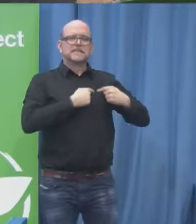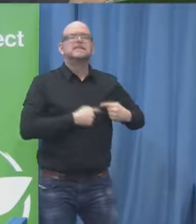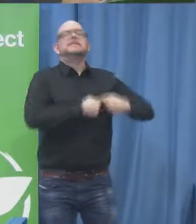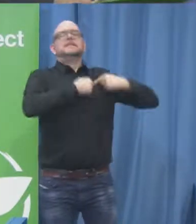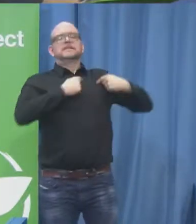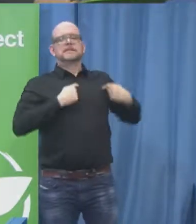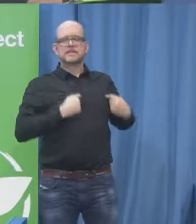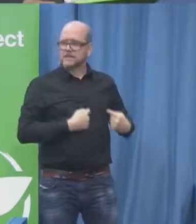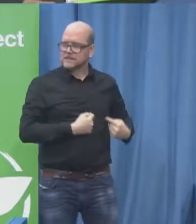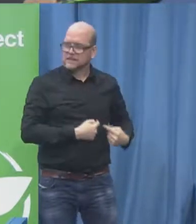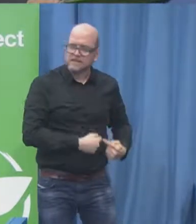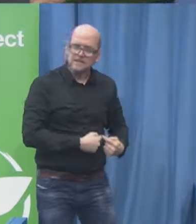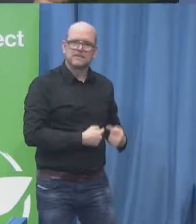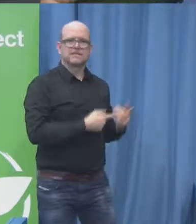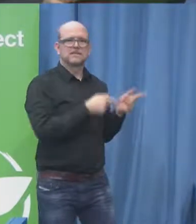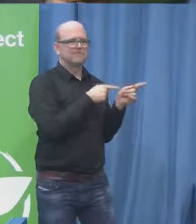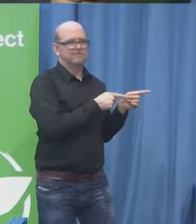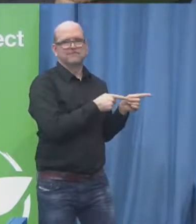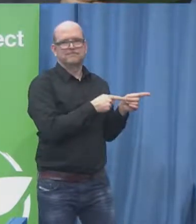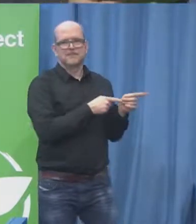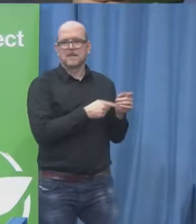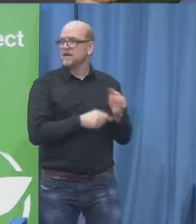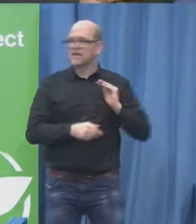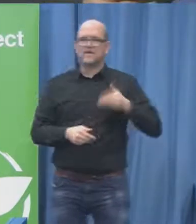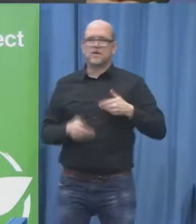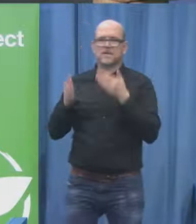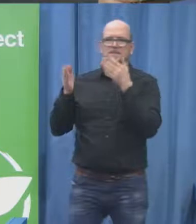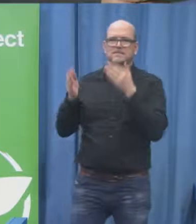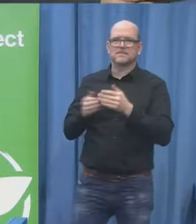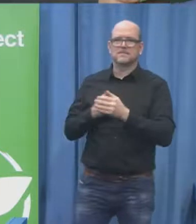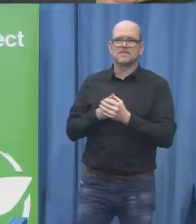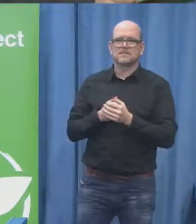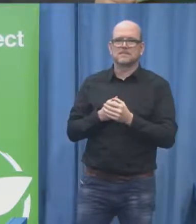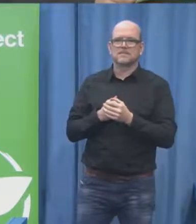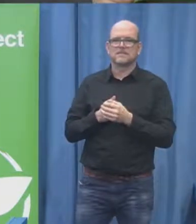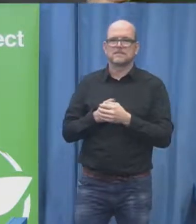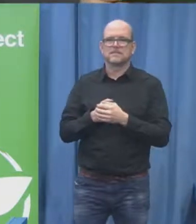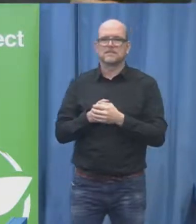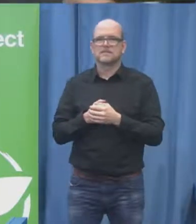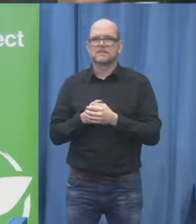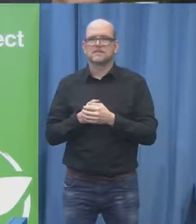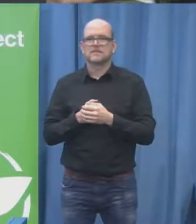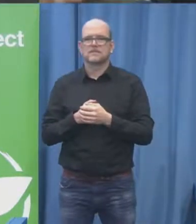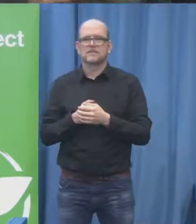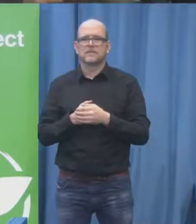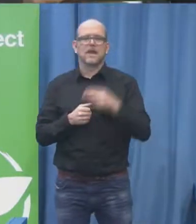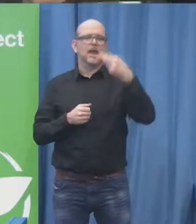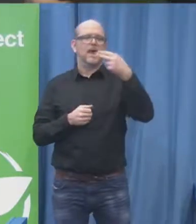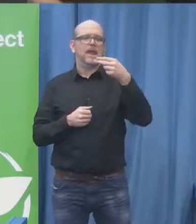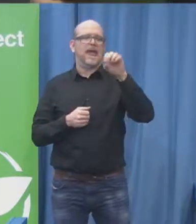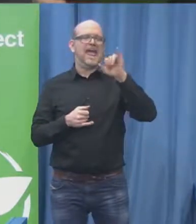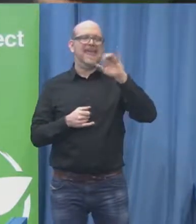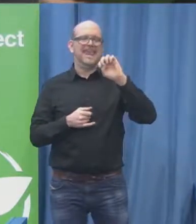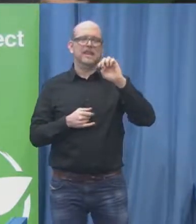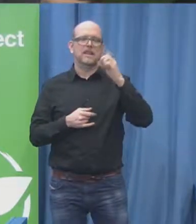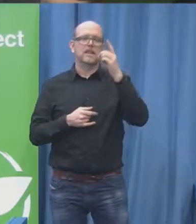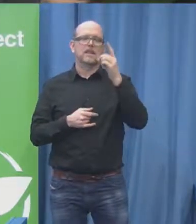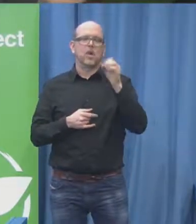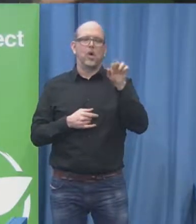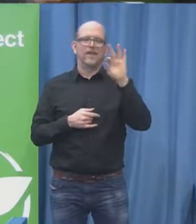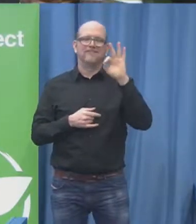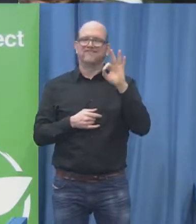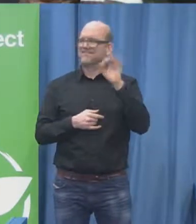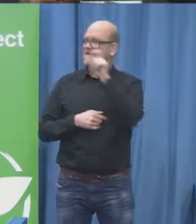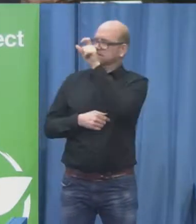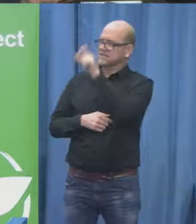you to Mrs. HEINDORF, Ingrid HEINDORF, and Mrs. Wandel. The ESL Foundation, you certainly know, and the